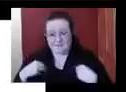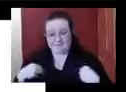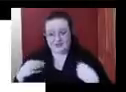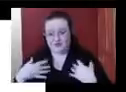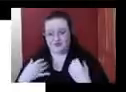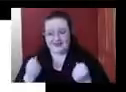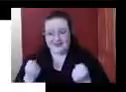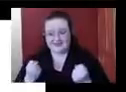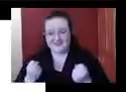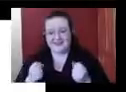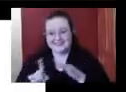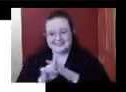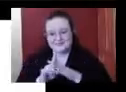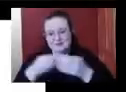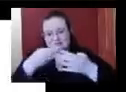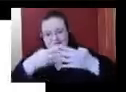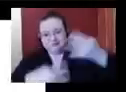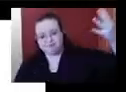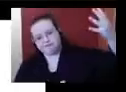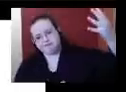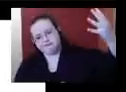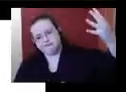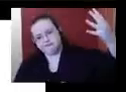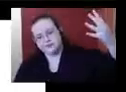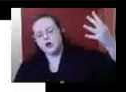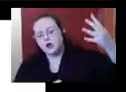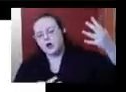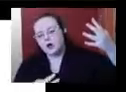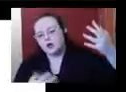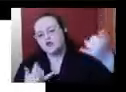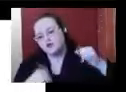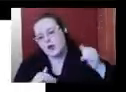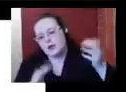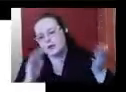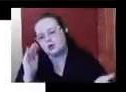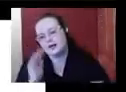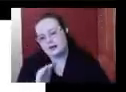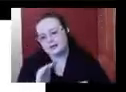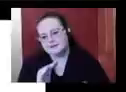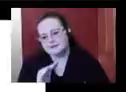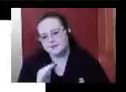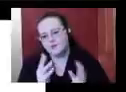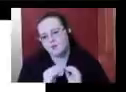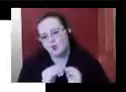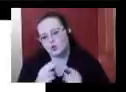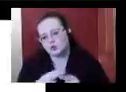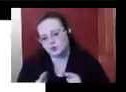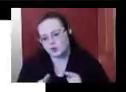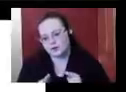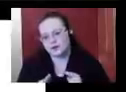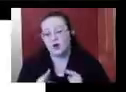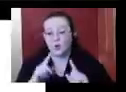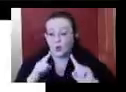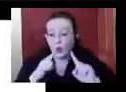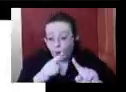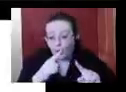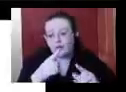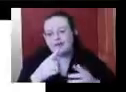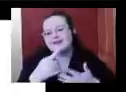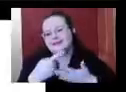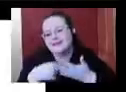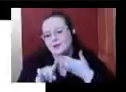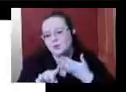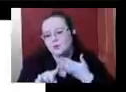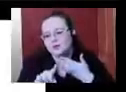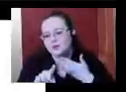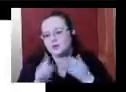a shorter list of symptoms. The intention is to have it released next week in time for school reopening. Parents,